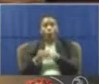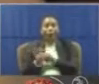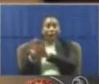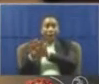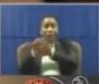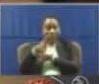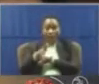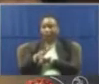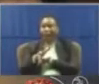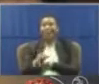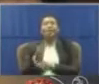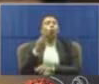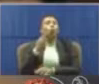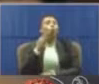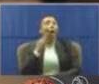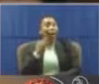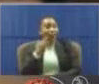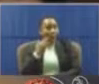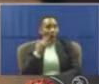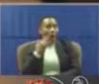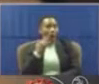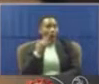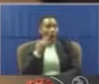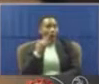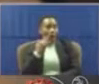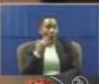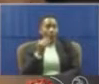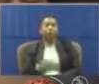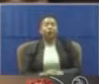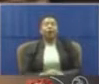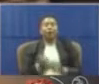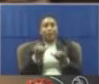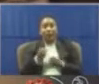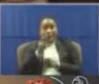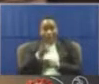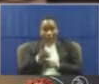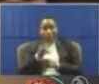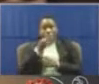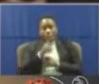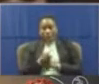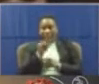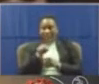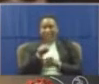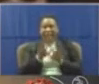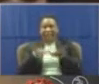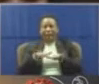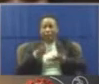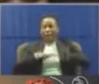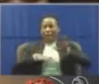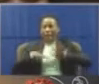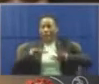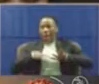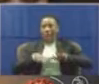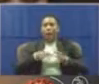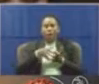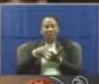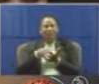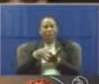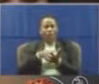when. And there's also worry that the violence has left behind a sense of uncertainty and vulnerability because